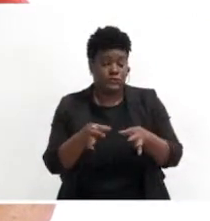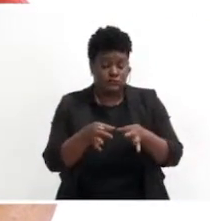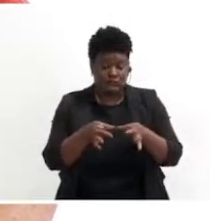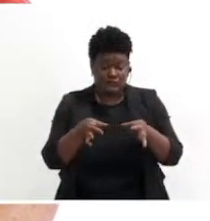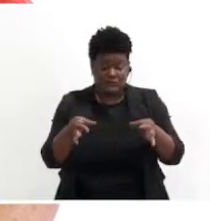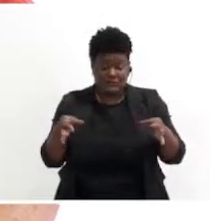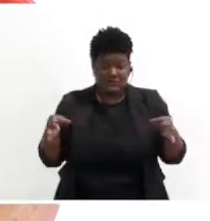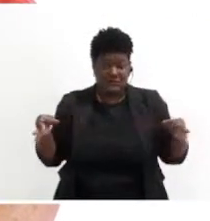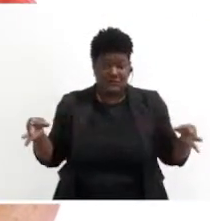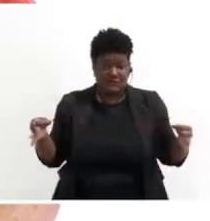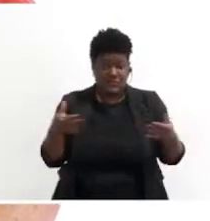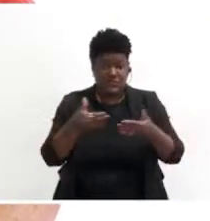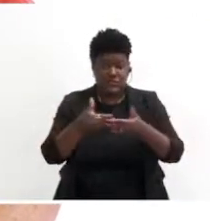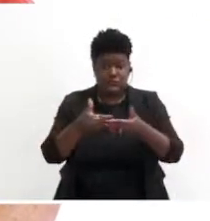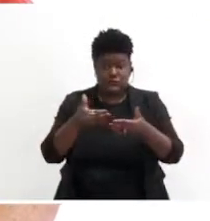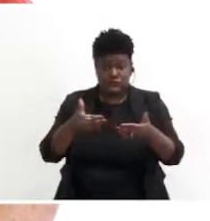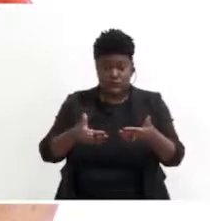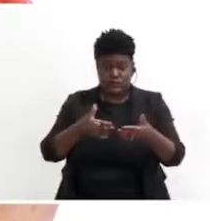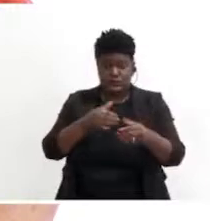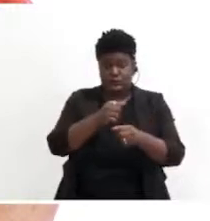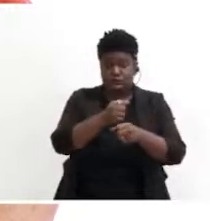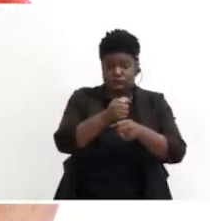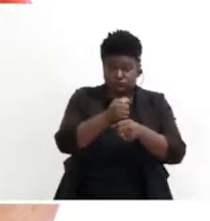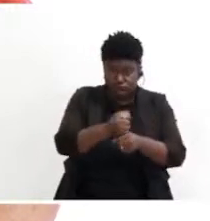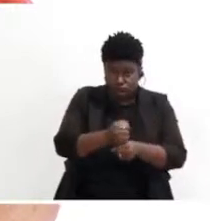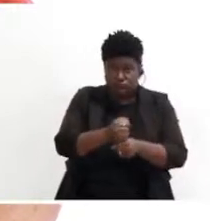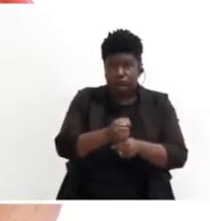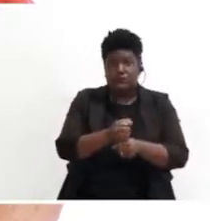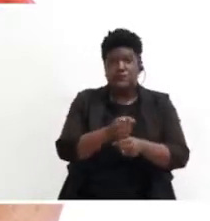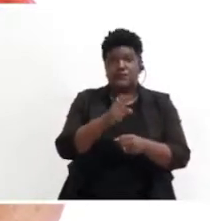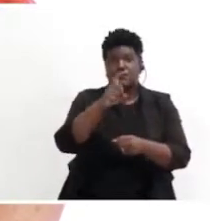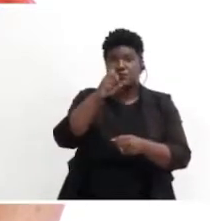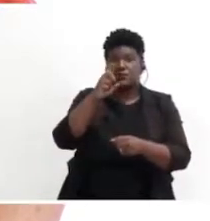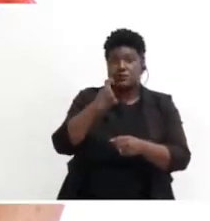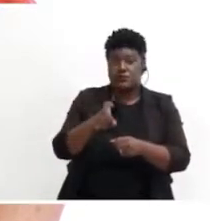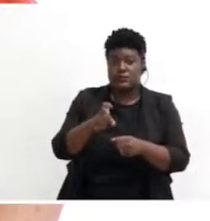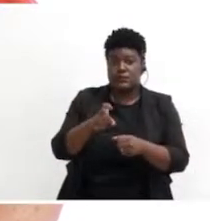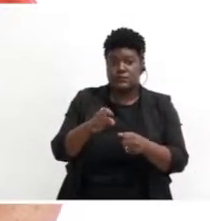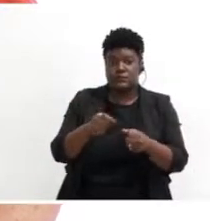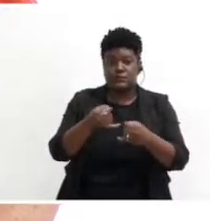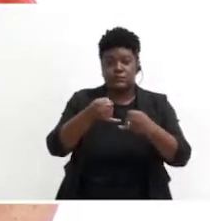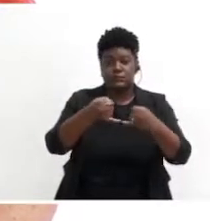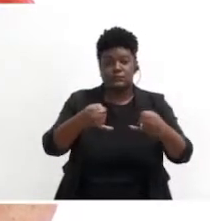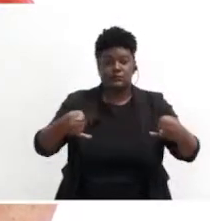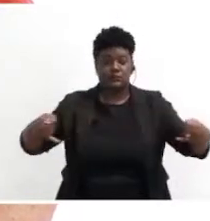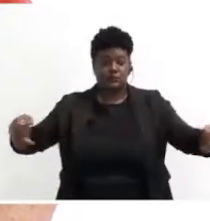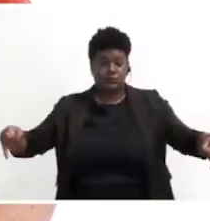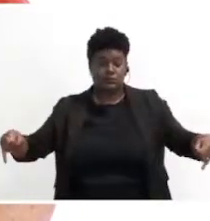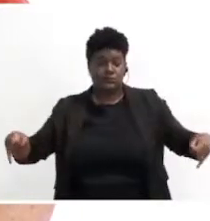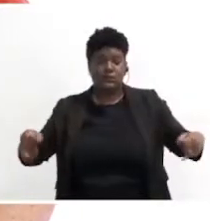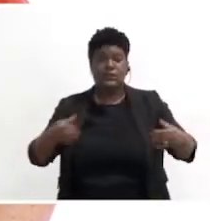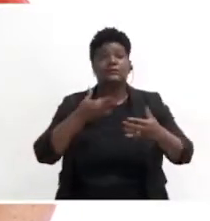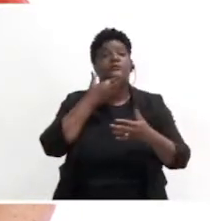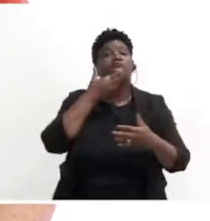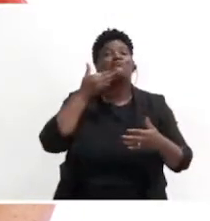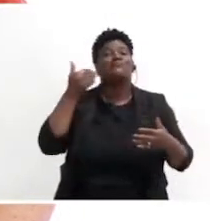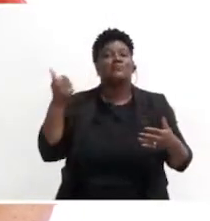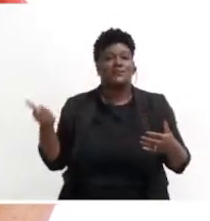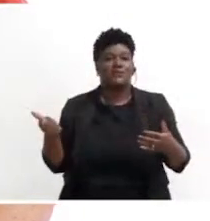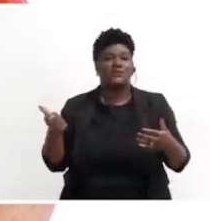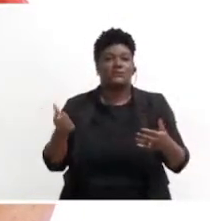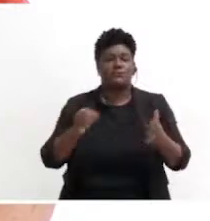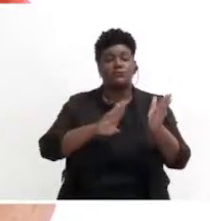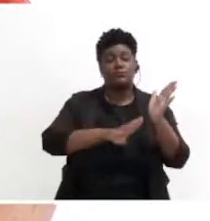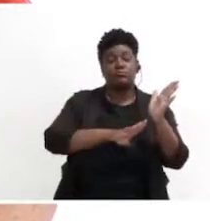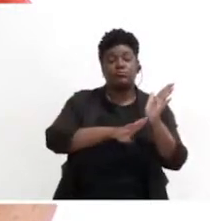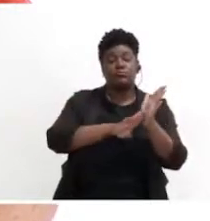short wiring. So the short wiring helps with the performance. Not only performance in